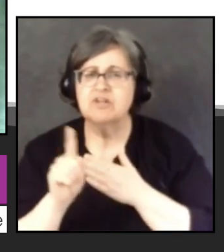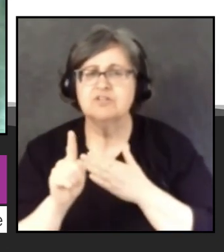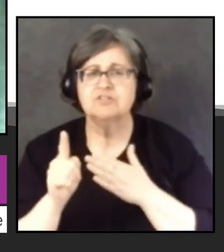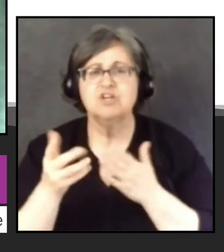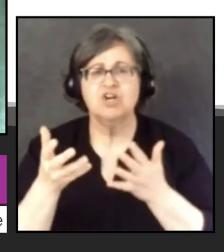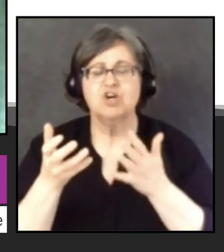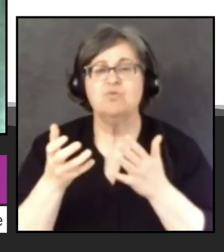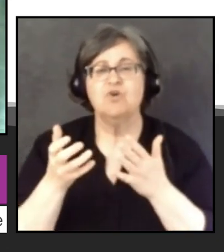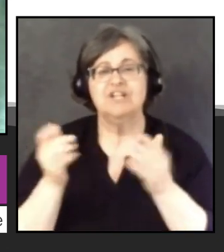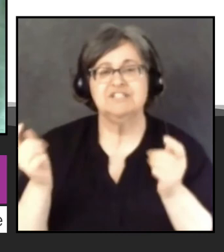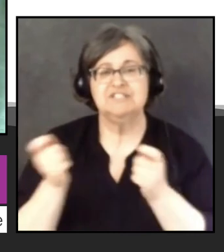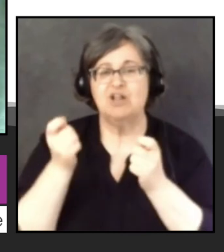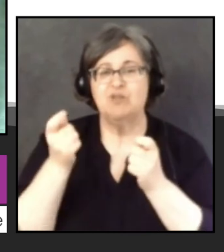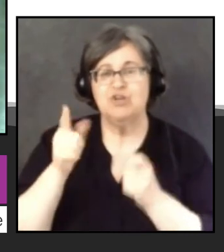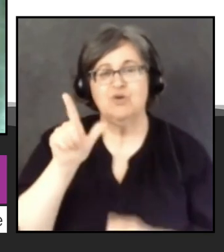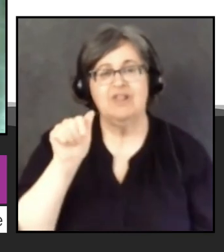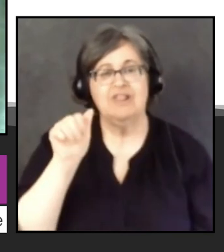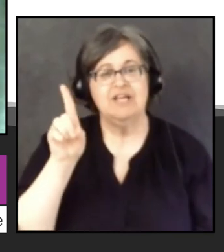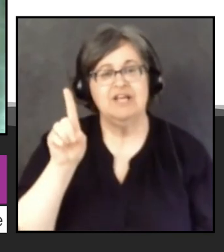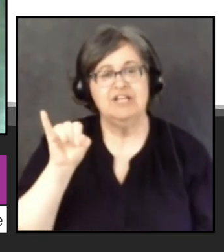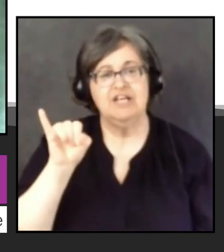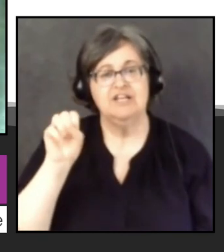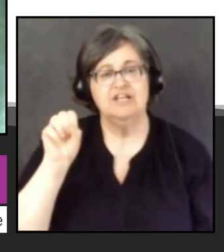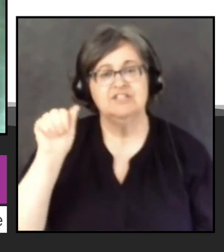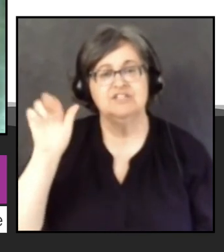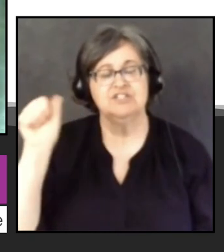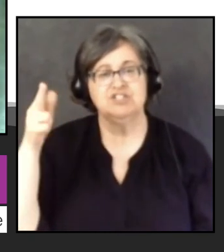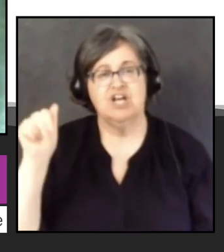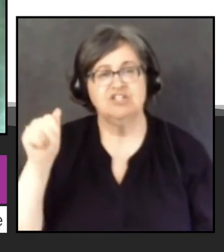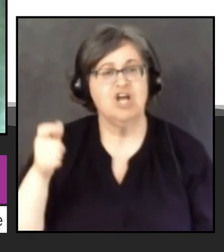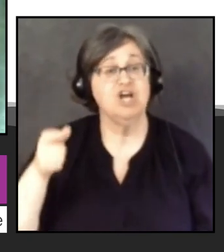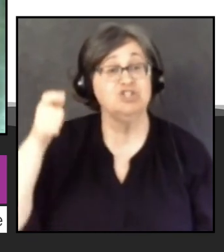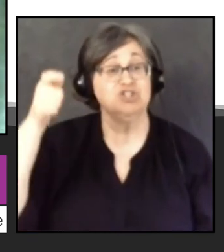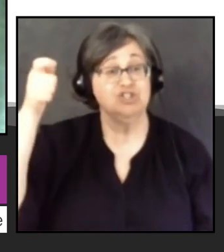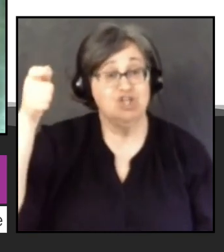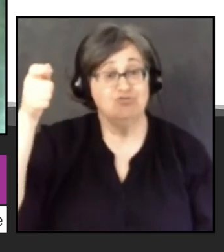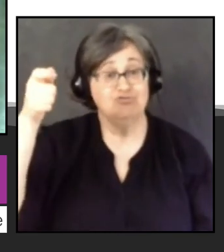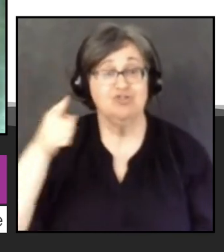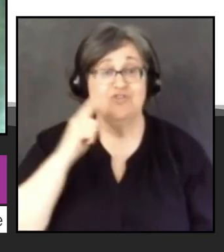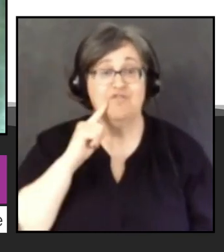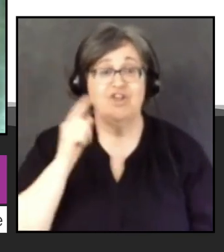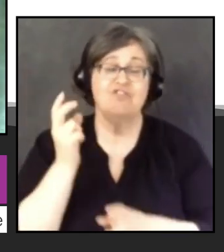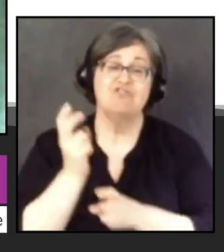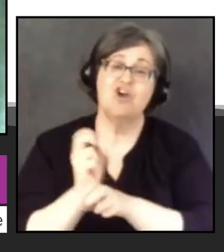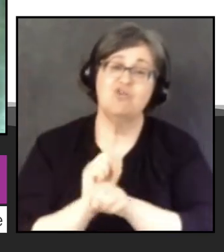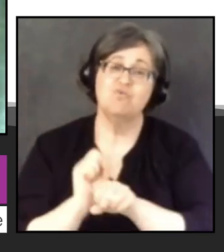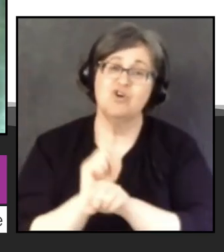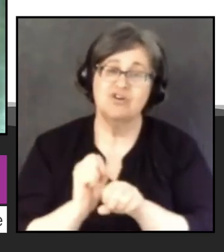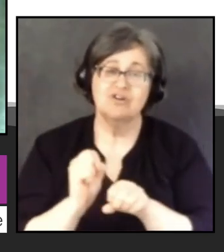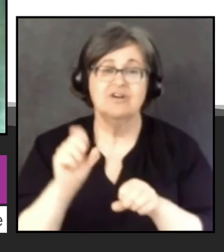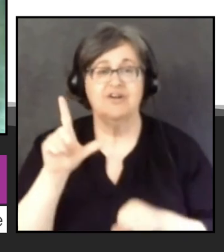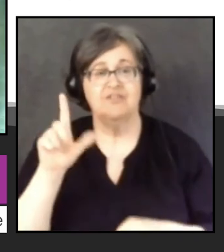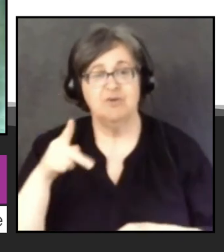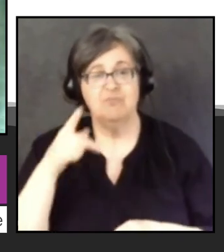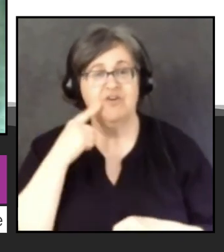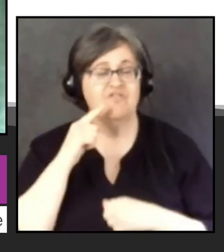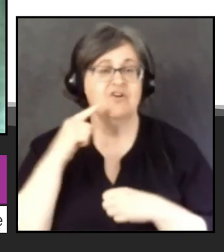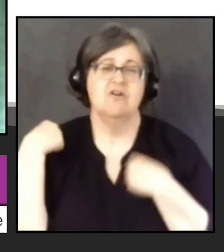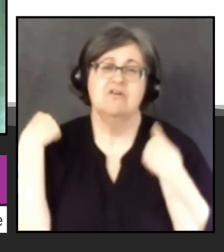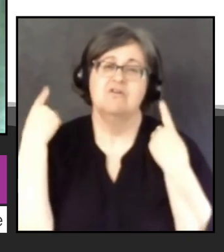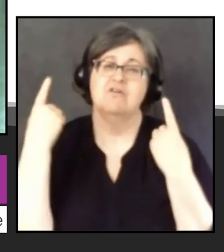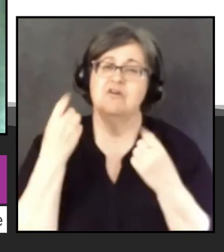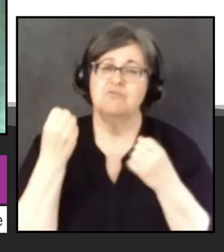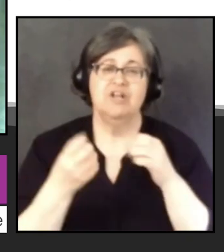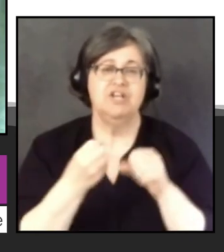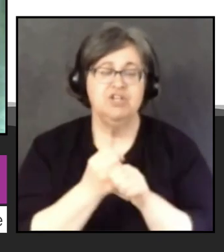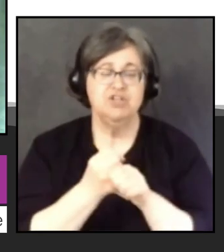to celebrate you, to toast you for your hard work at the LP for all of these years along